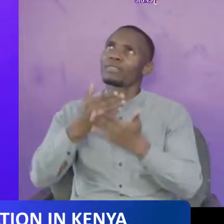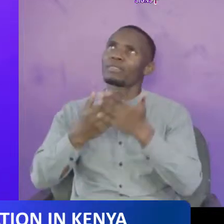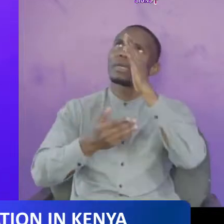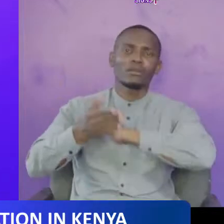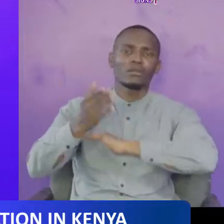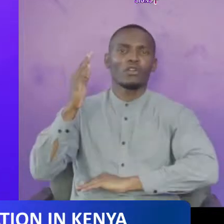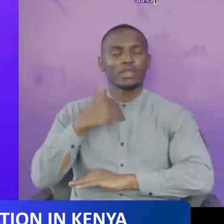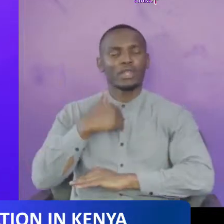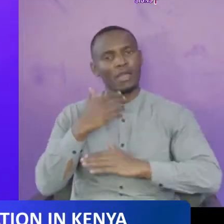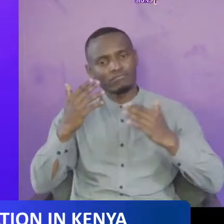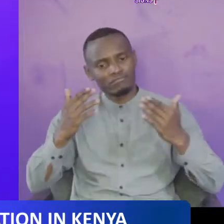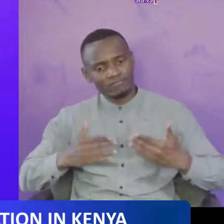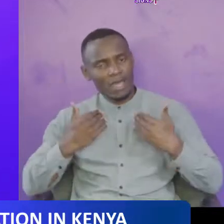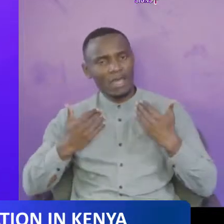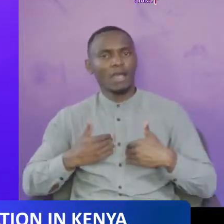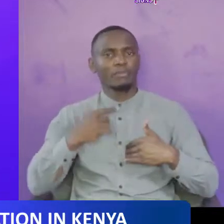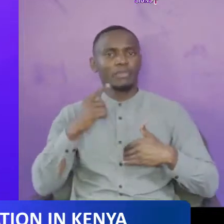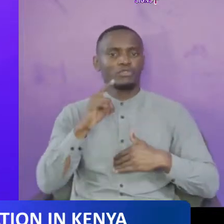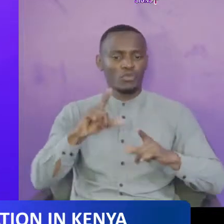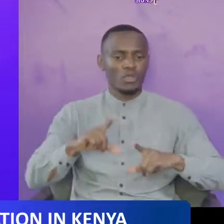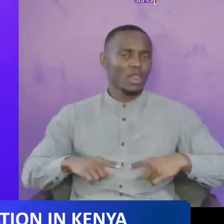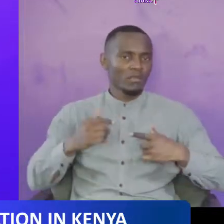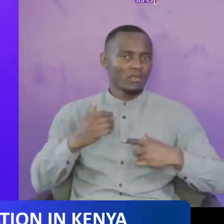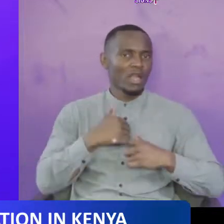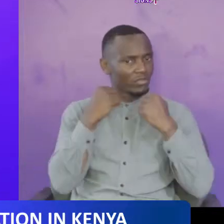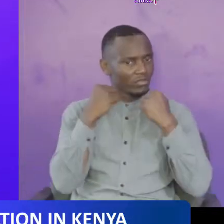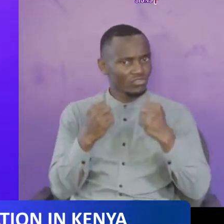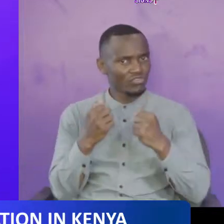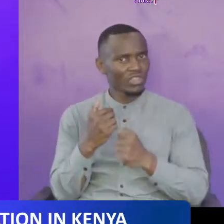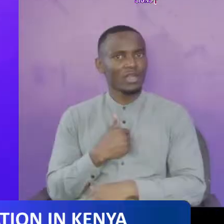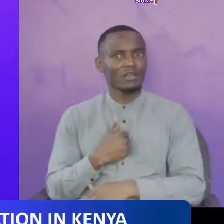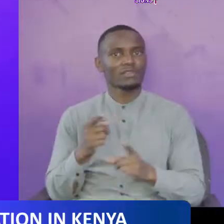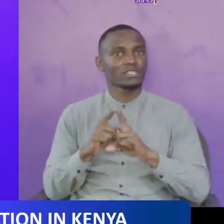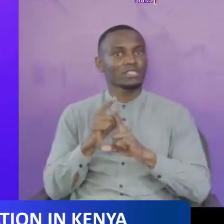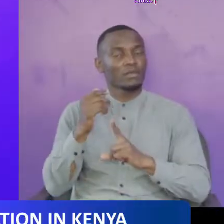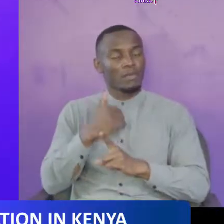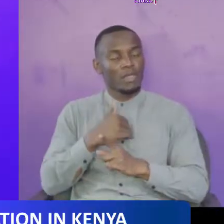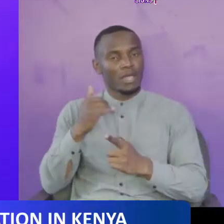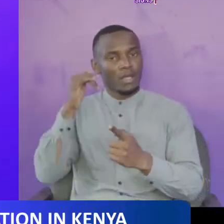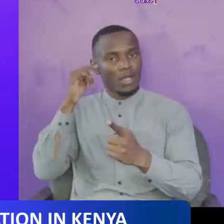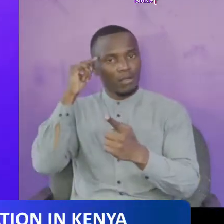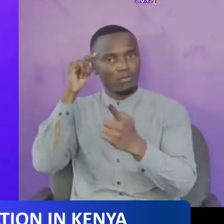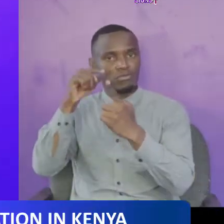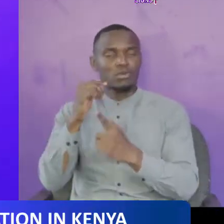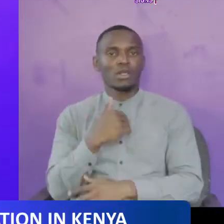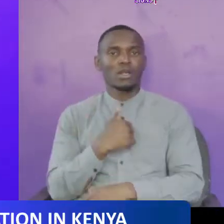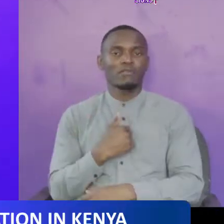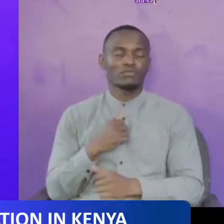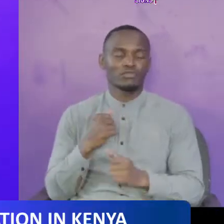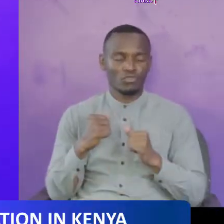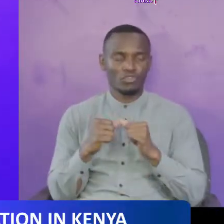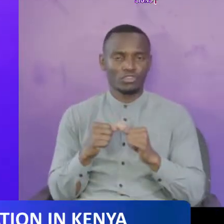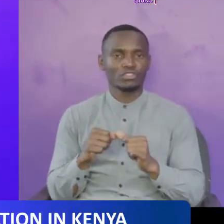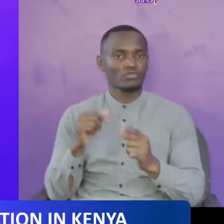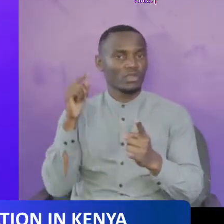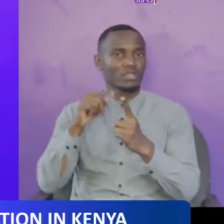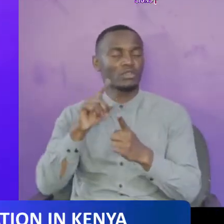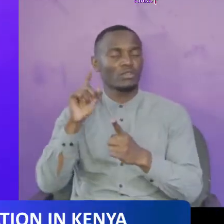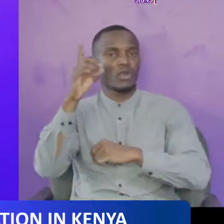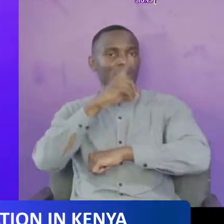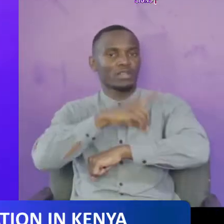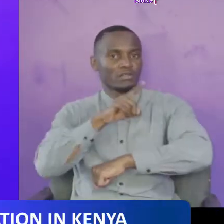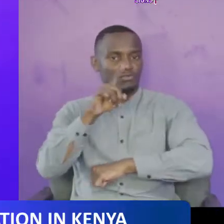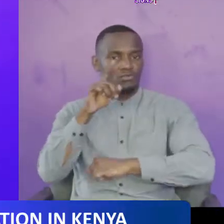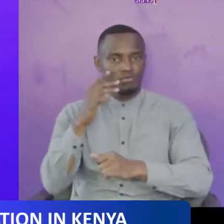that you're even alive, that you have strength, and that there's a purpose for you. Just keep on tapping until one day you're my age